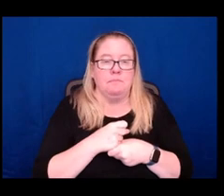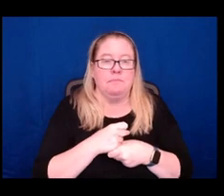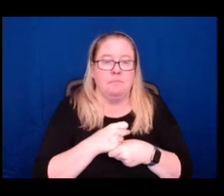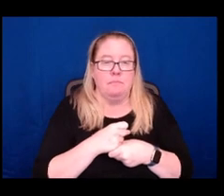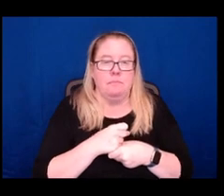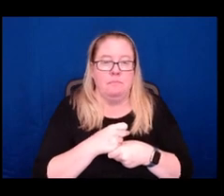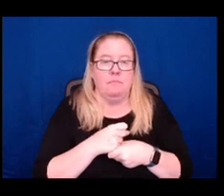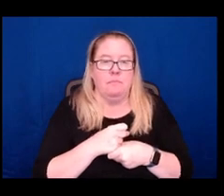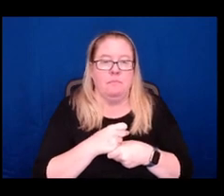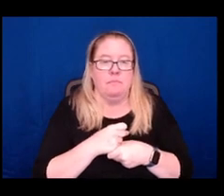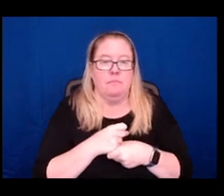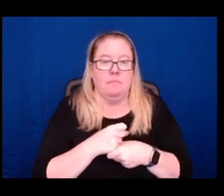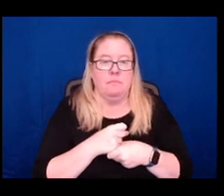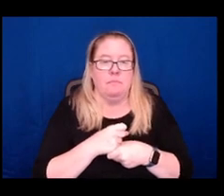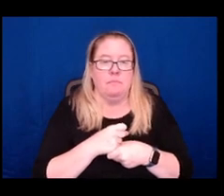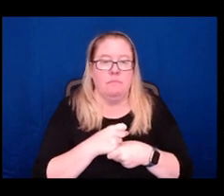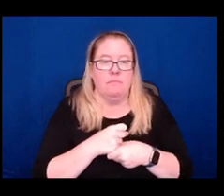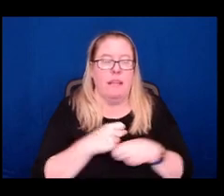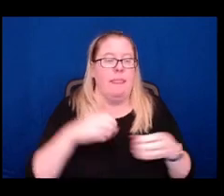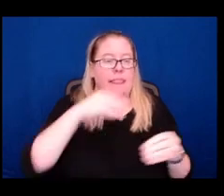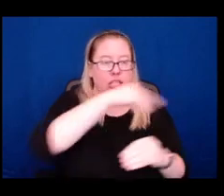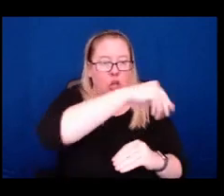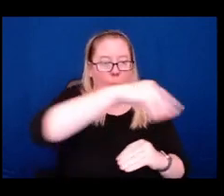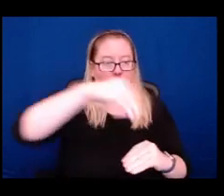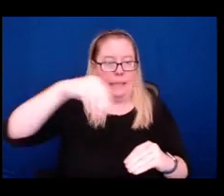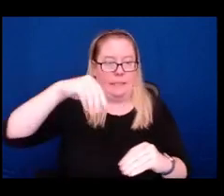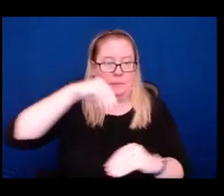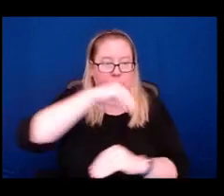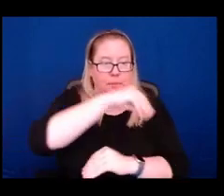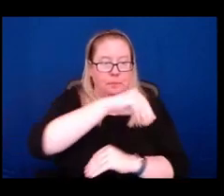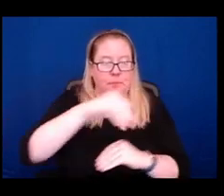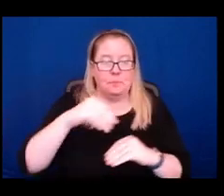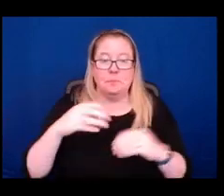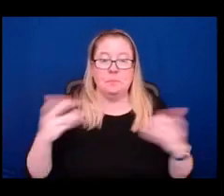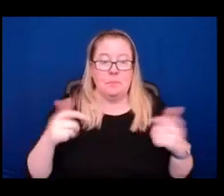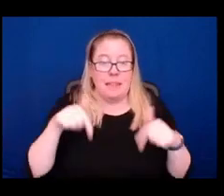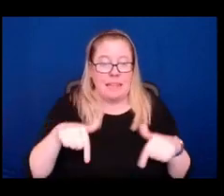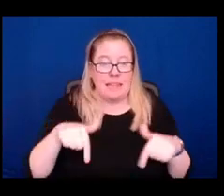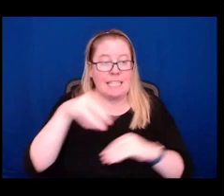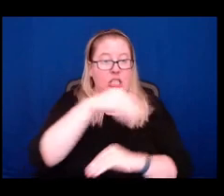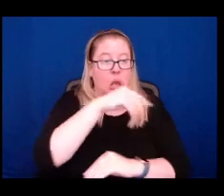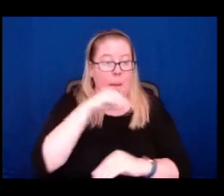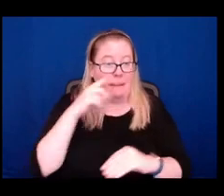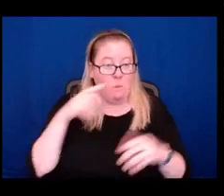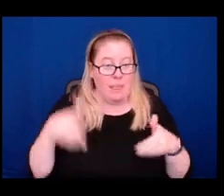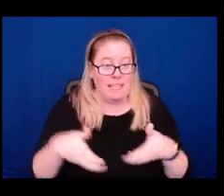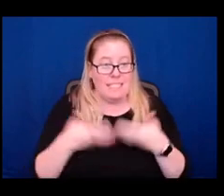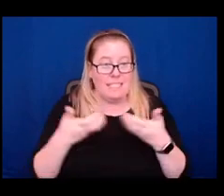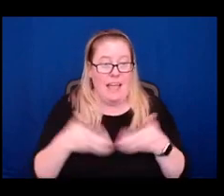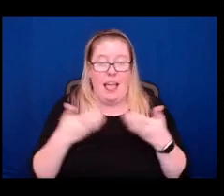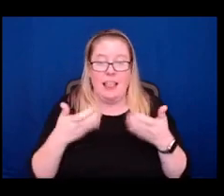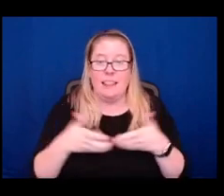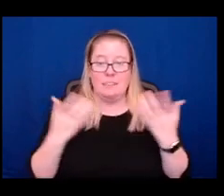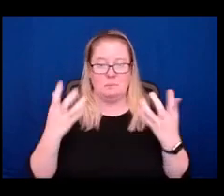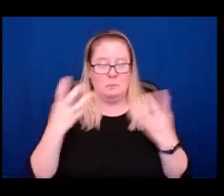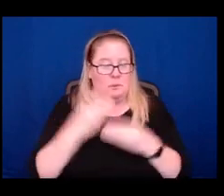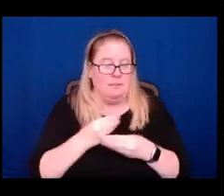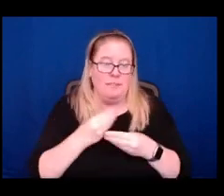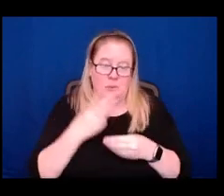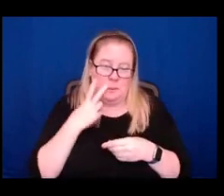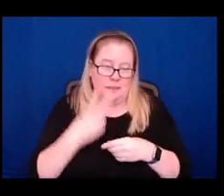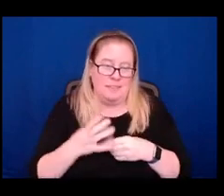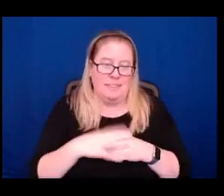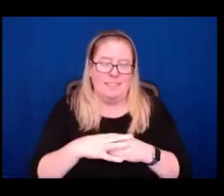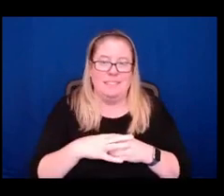topping. So the topping for this beautiful salad, as you can see here, we're going to start with some